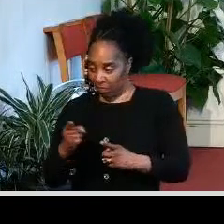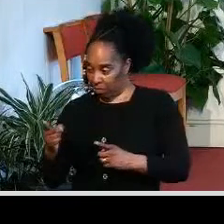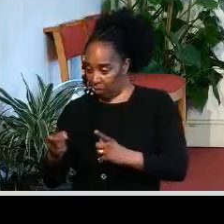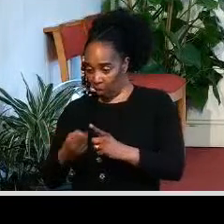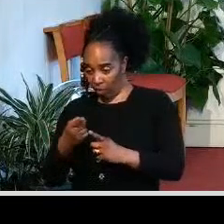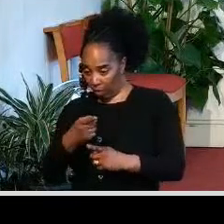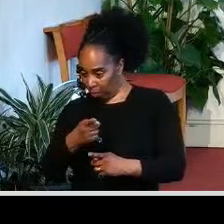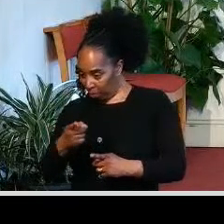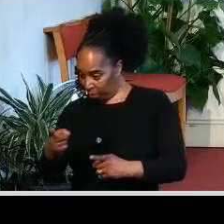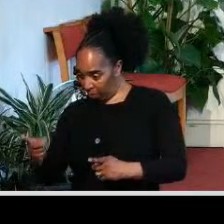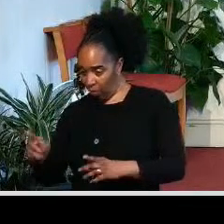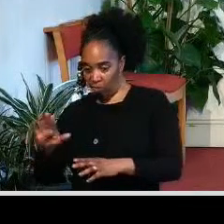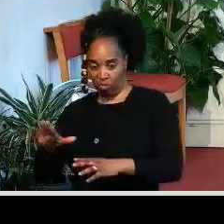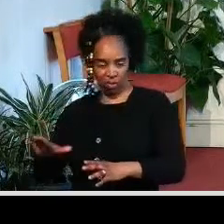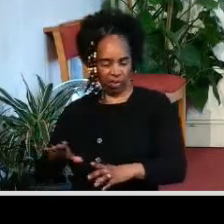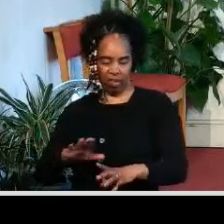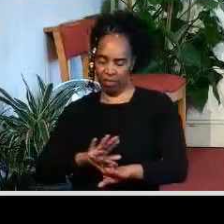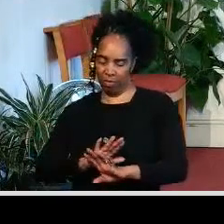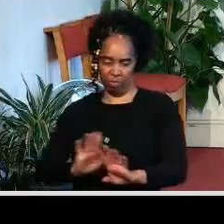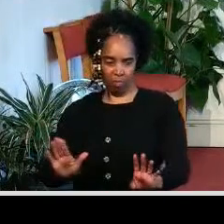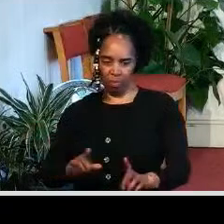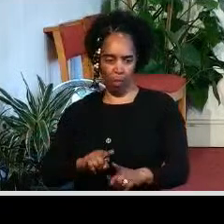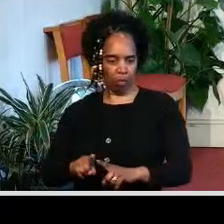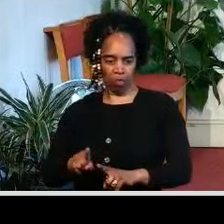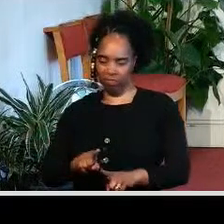children. In fact, in most cases they're not.